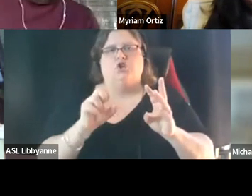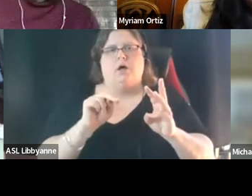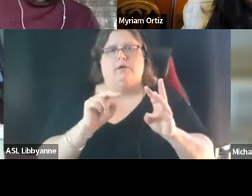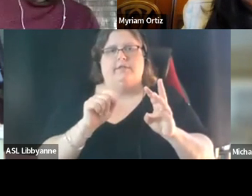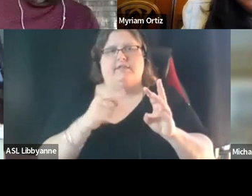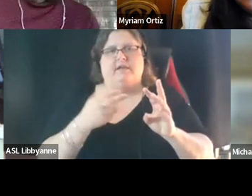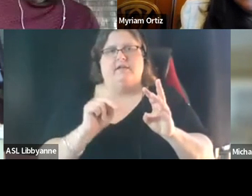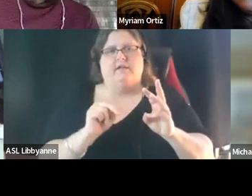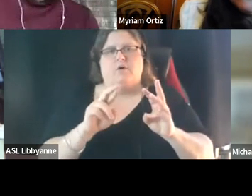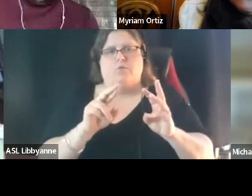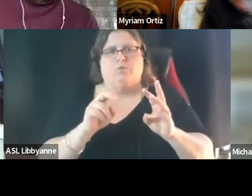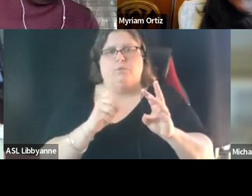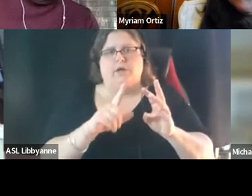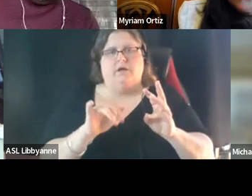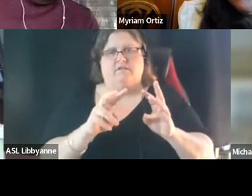next.